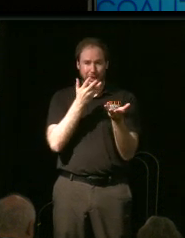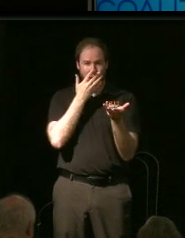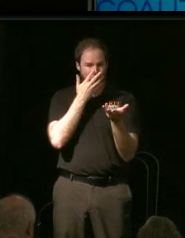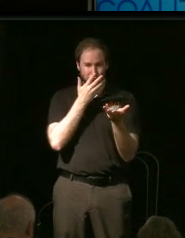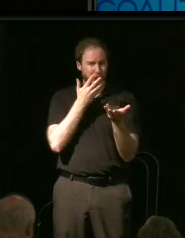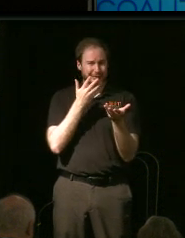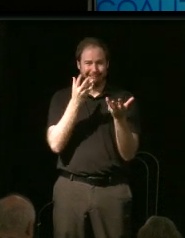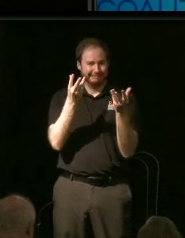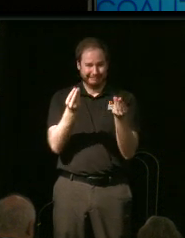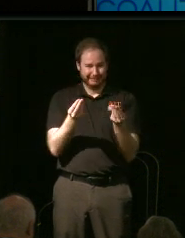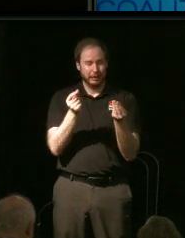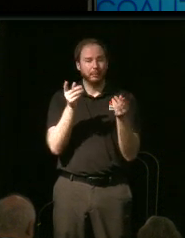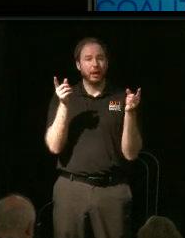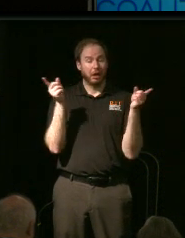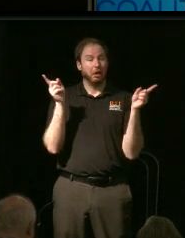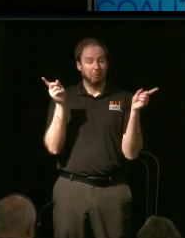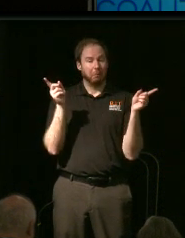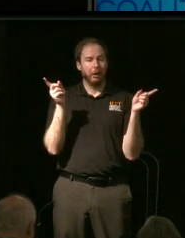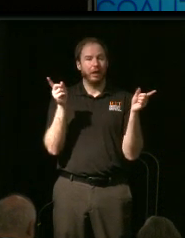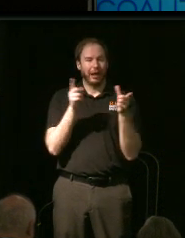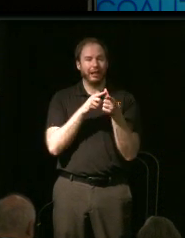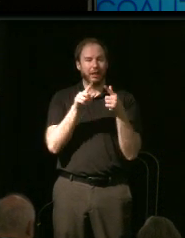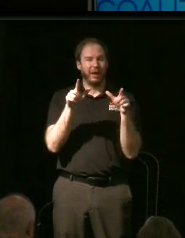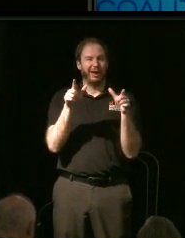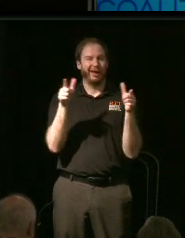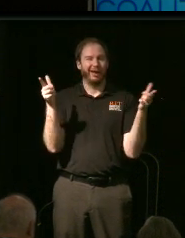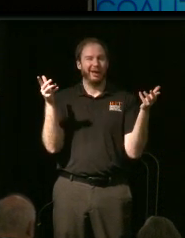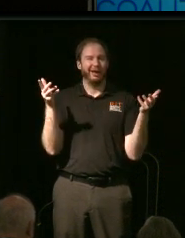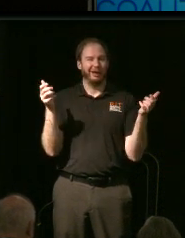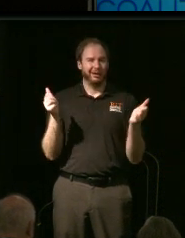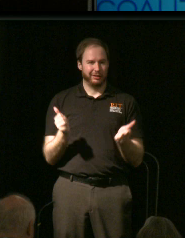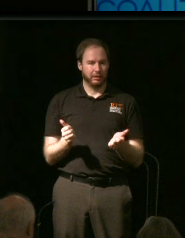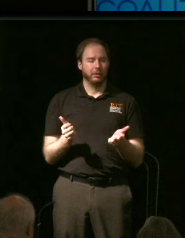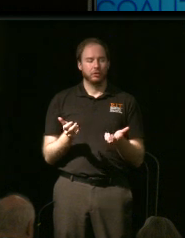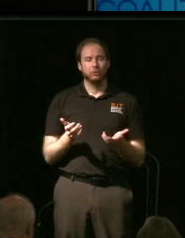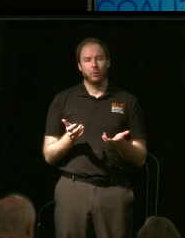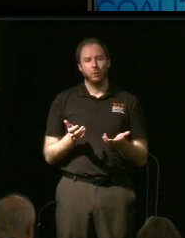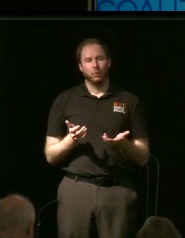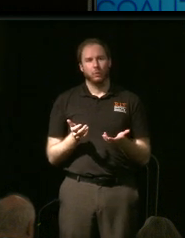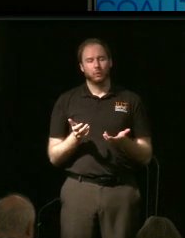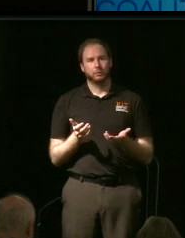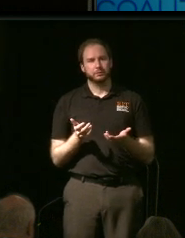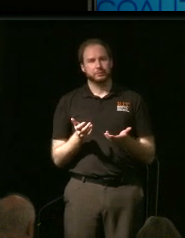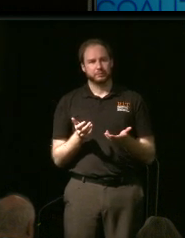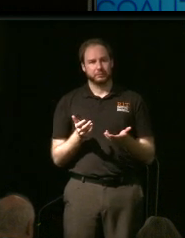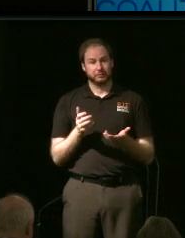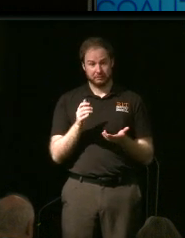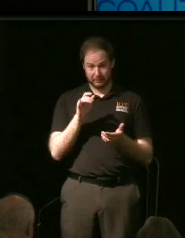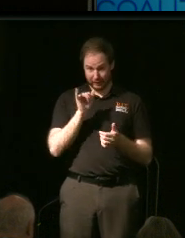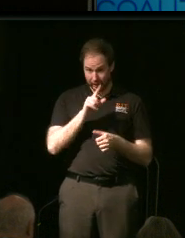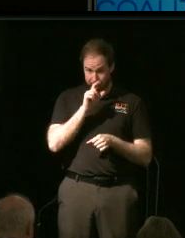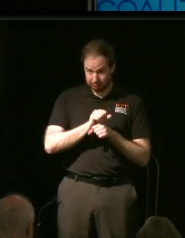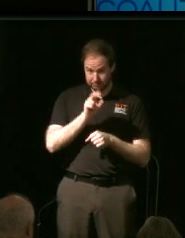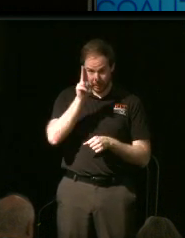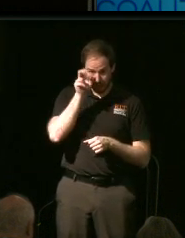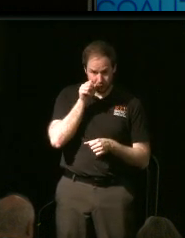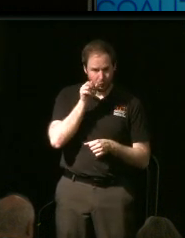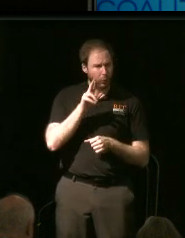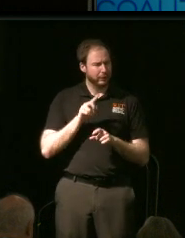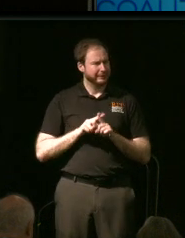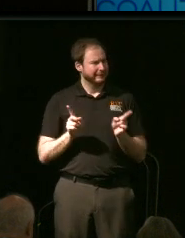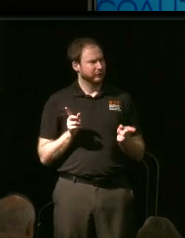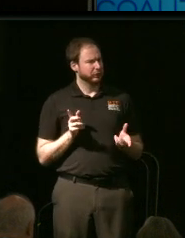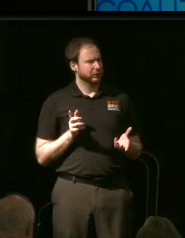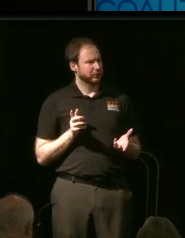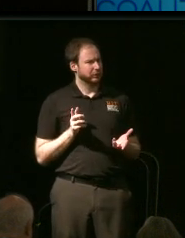central vision, and then the peripheral vision starts to go. So the question is that Usher syndrome, or is that something else